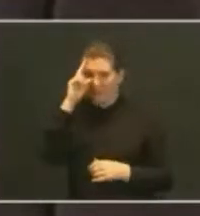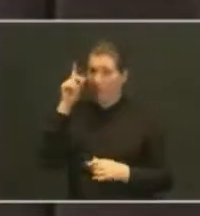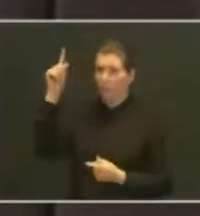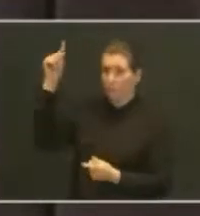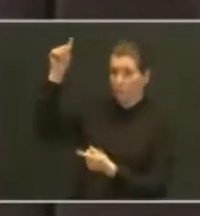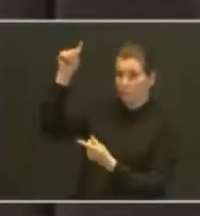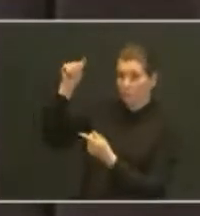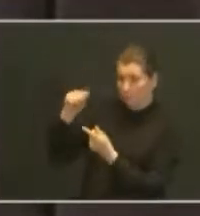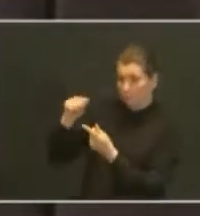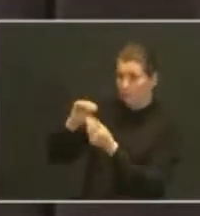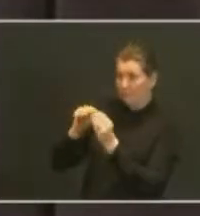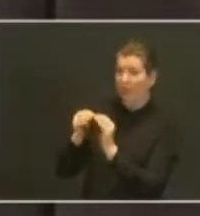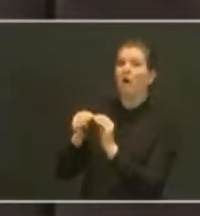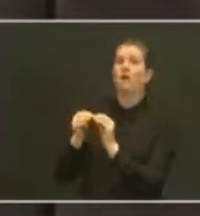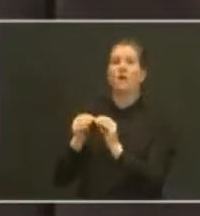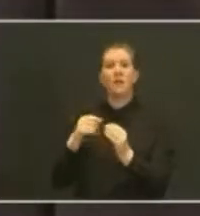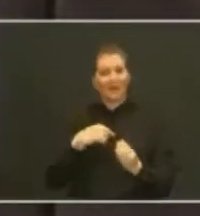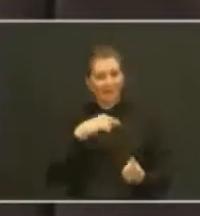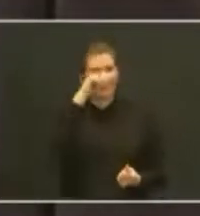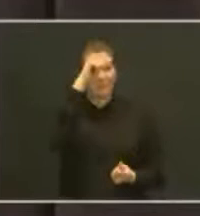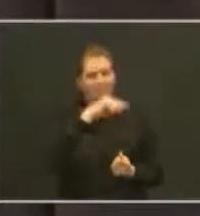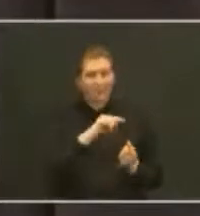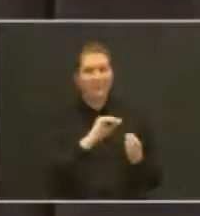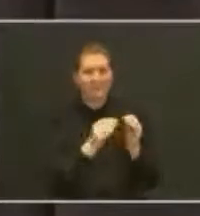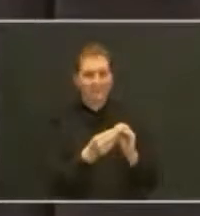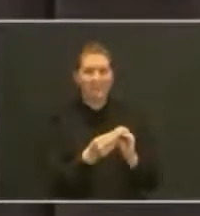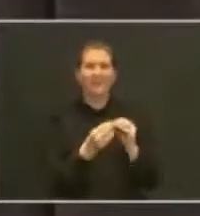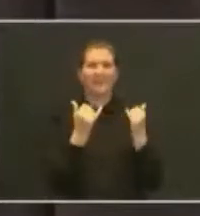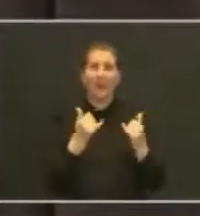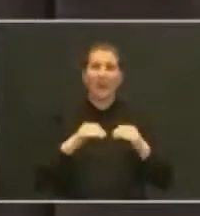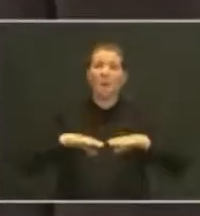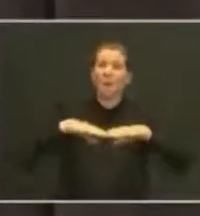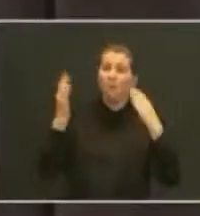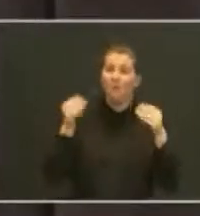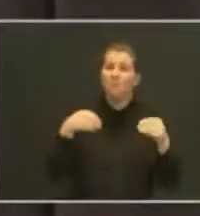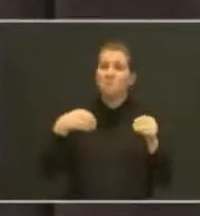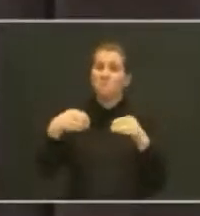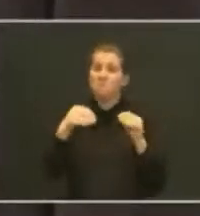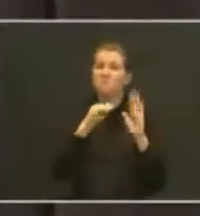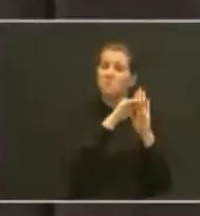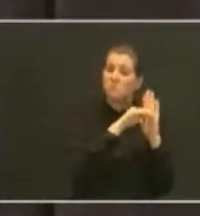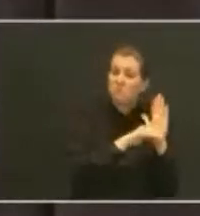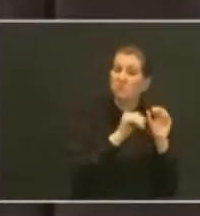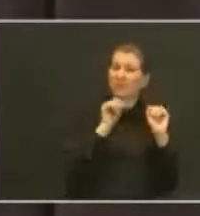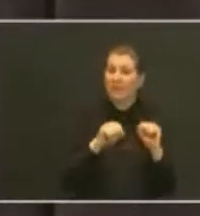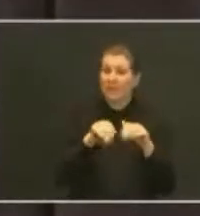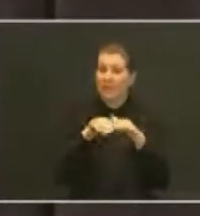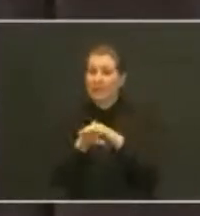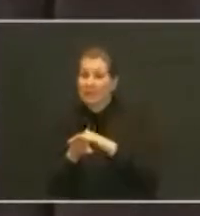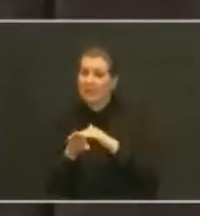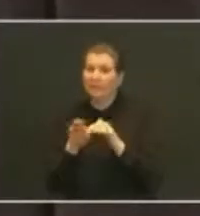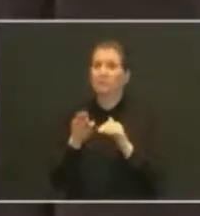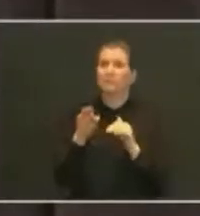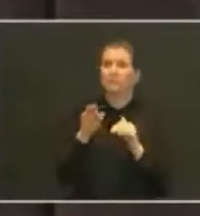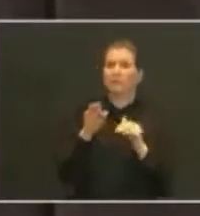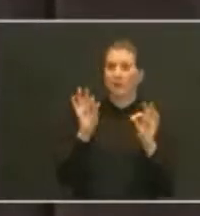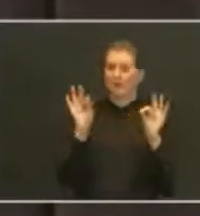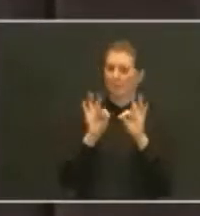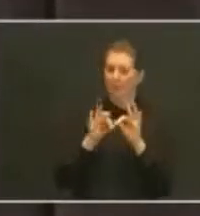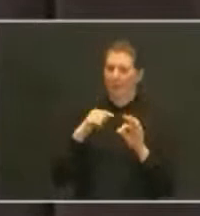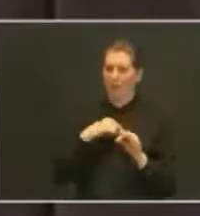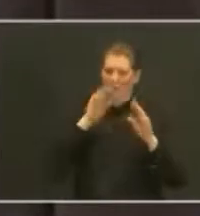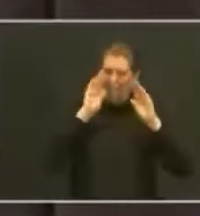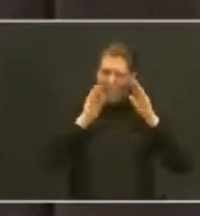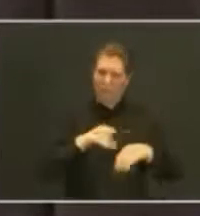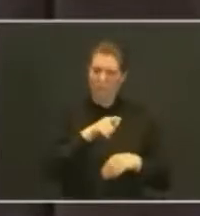forward with opening up visitations and to feel confident that our most vulnerable populations are protected. But those